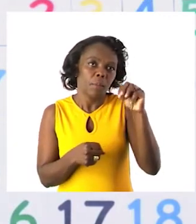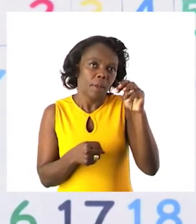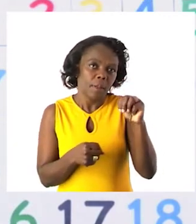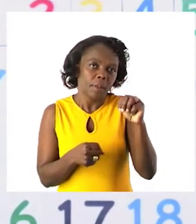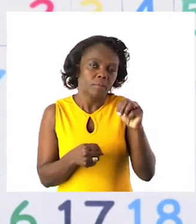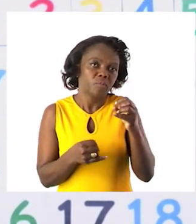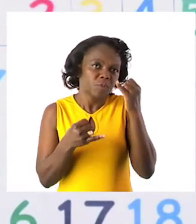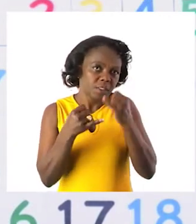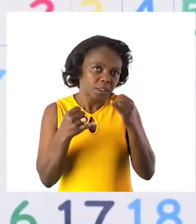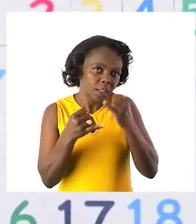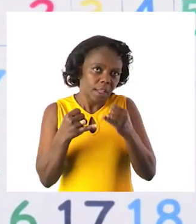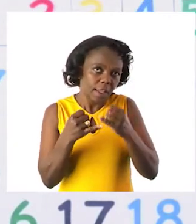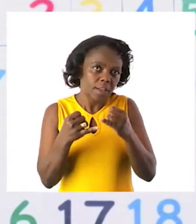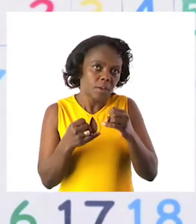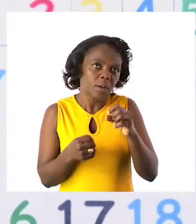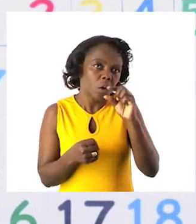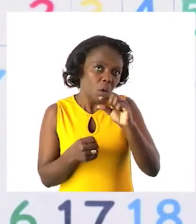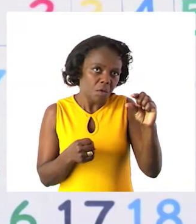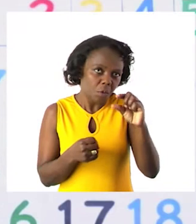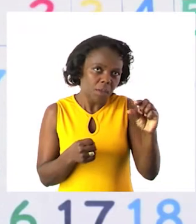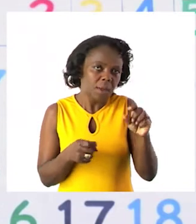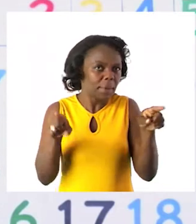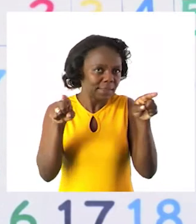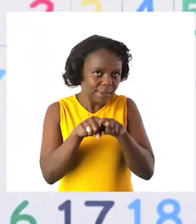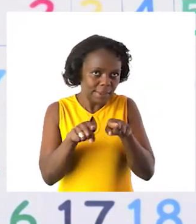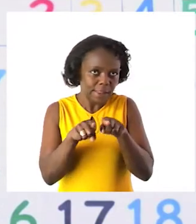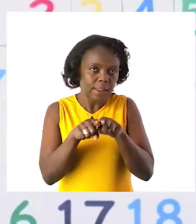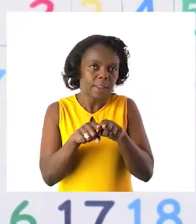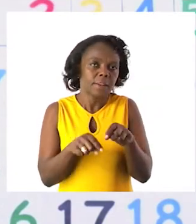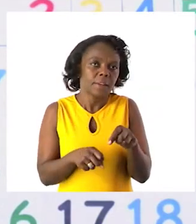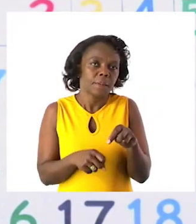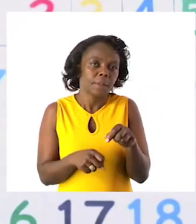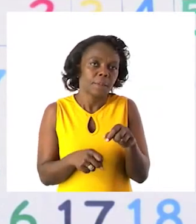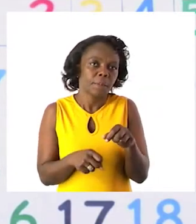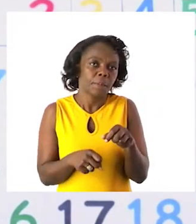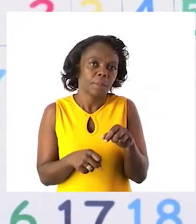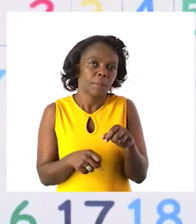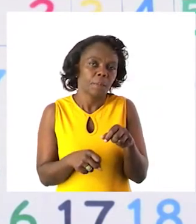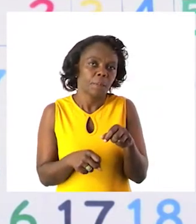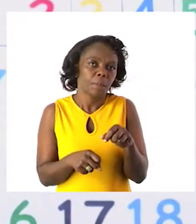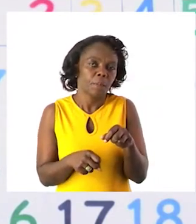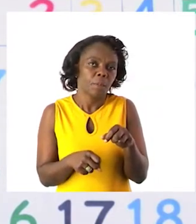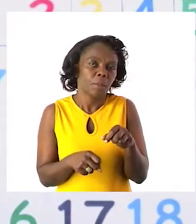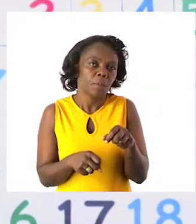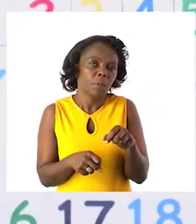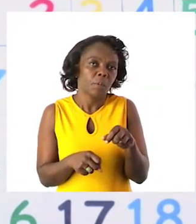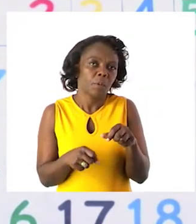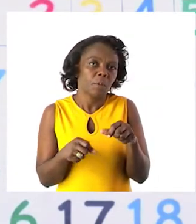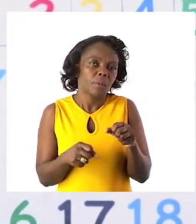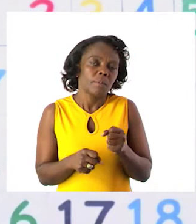end of a word, but it's still a ch. Same applies with a sh, s, and